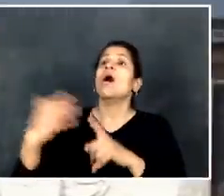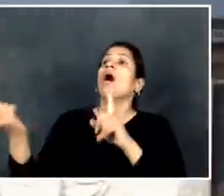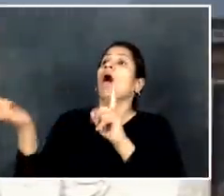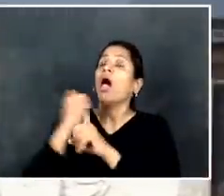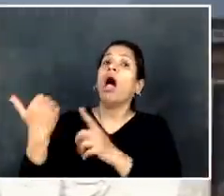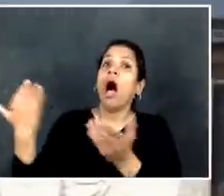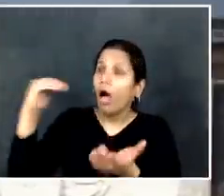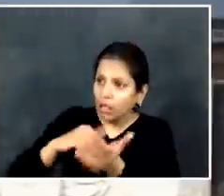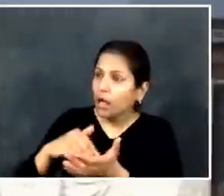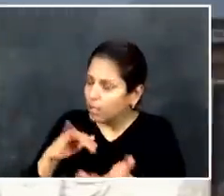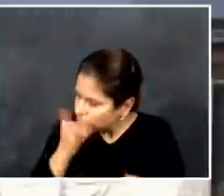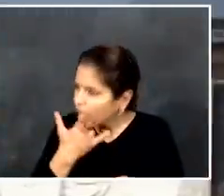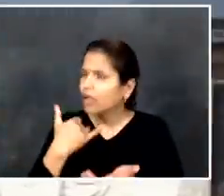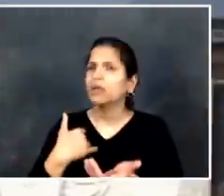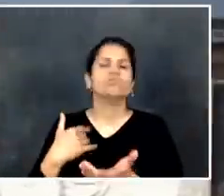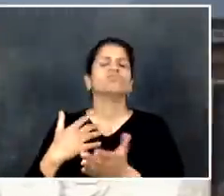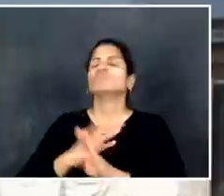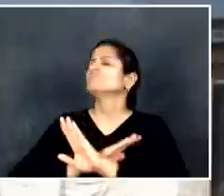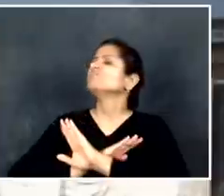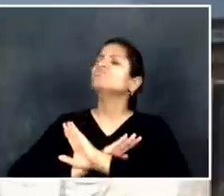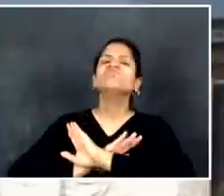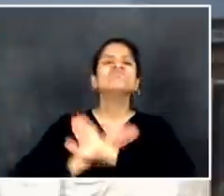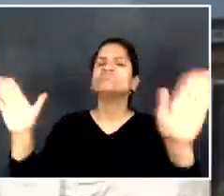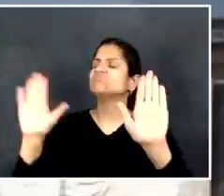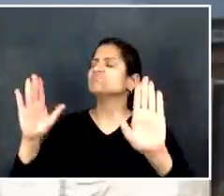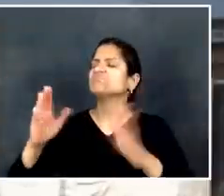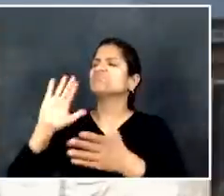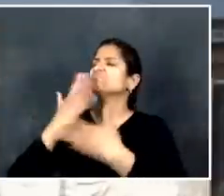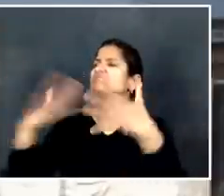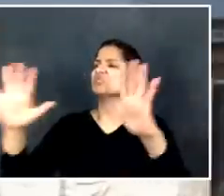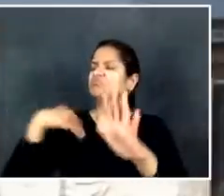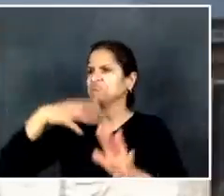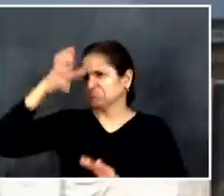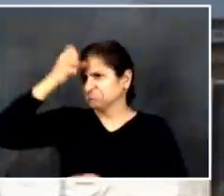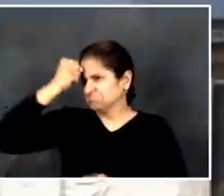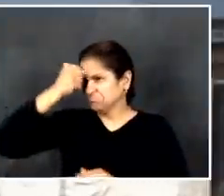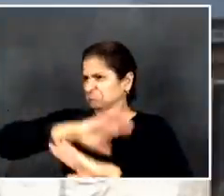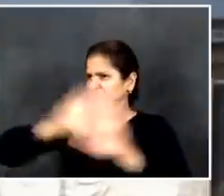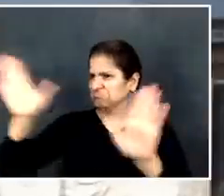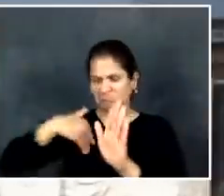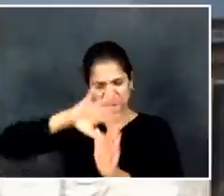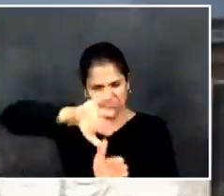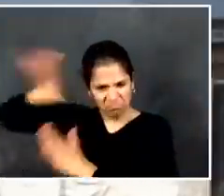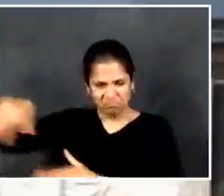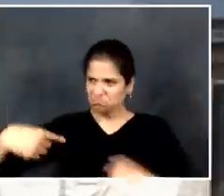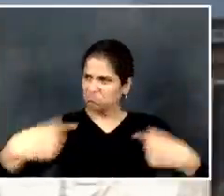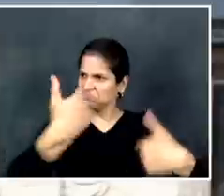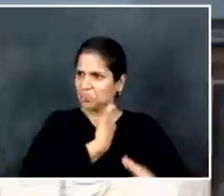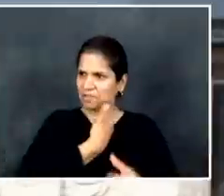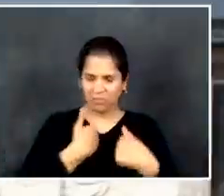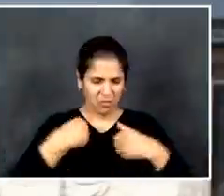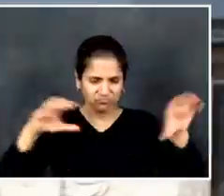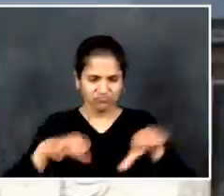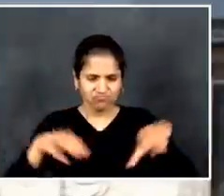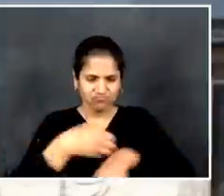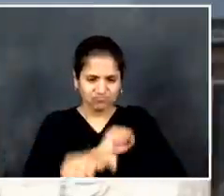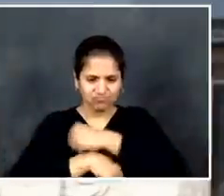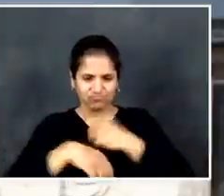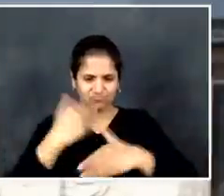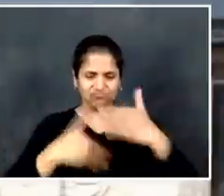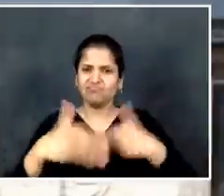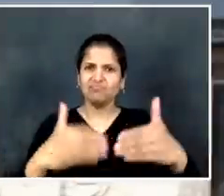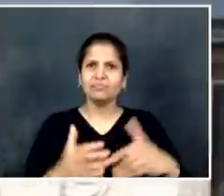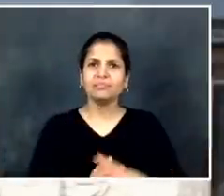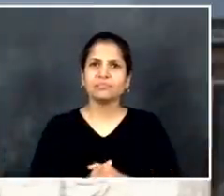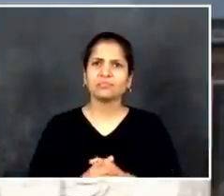Since January 24th, we've been asking for a sufficient supply of testing, and we haven't had one day where we had it. What else do we have to know to understand that